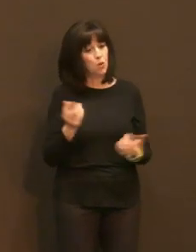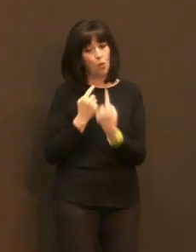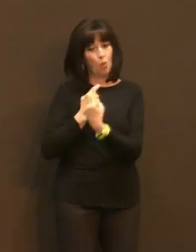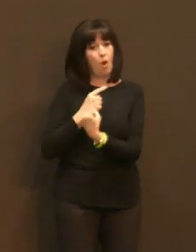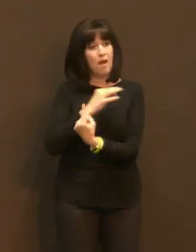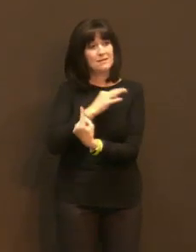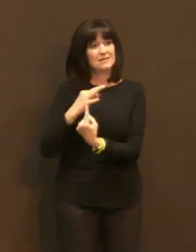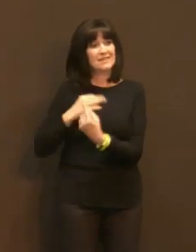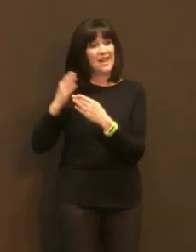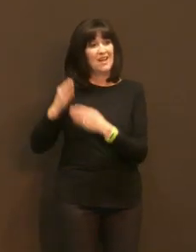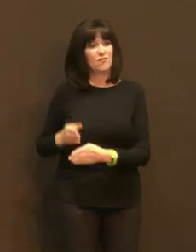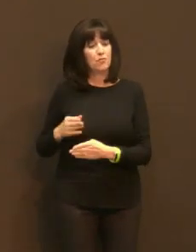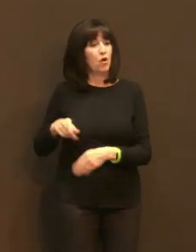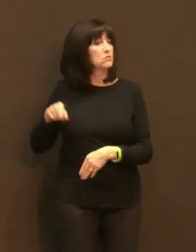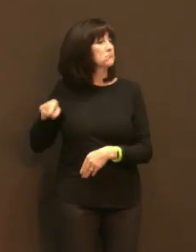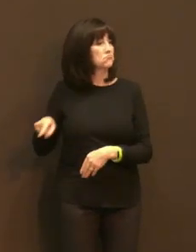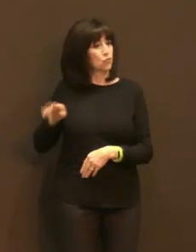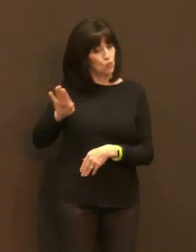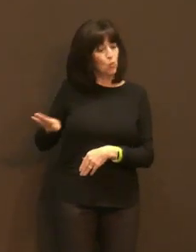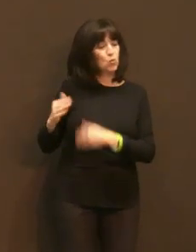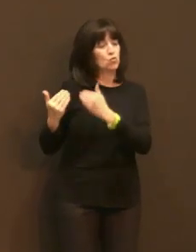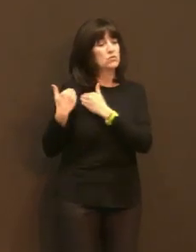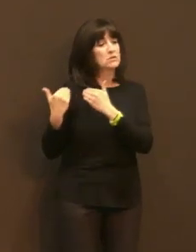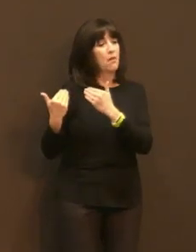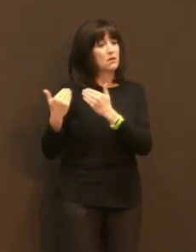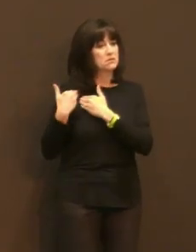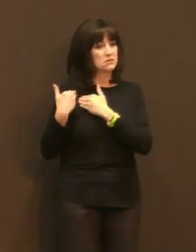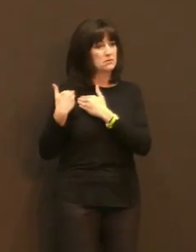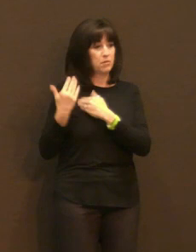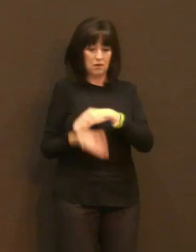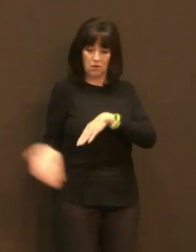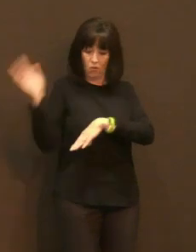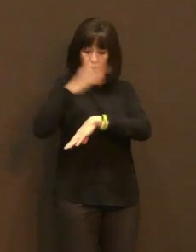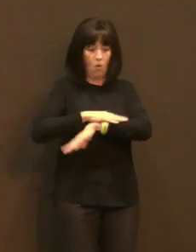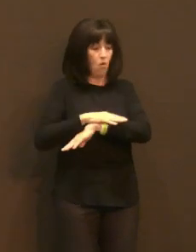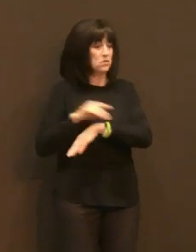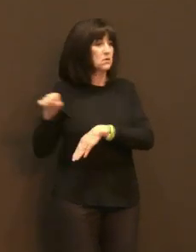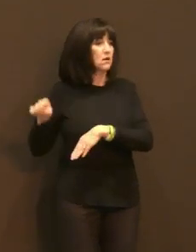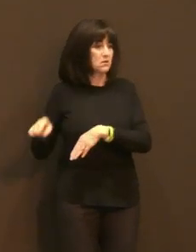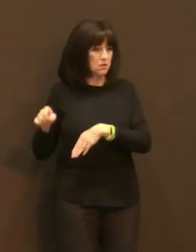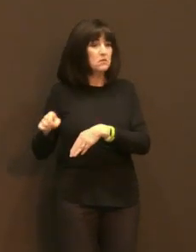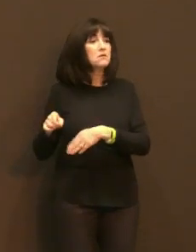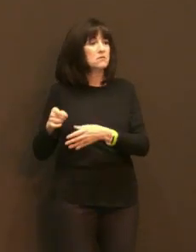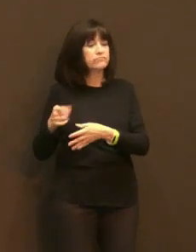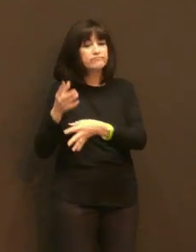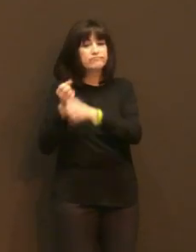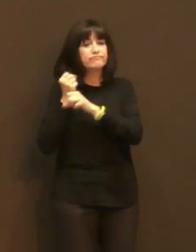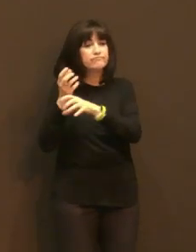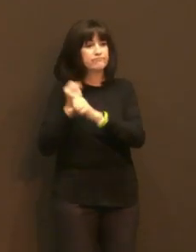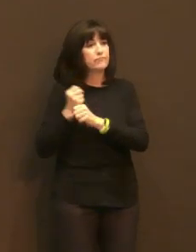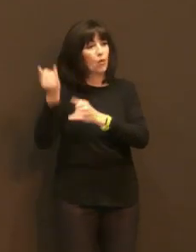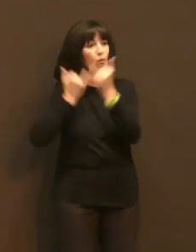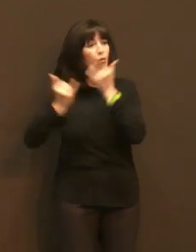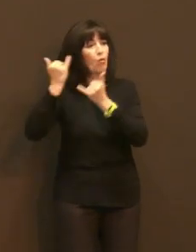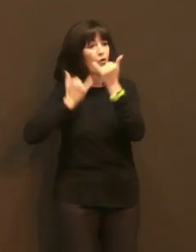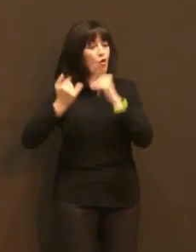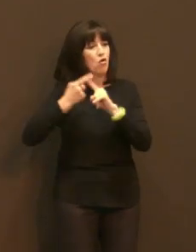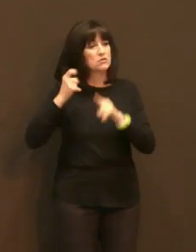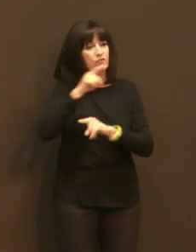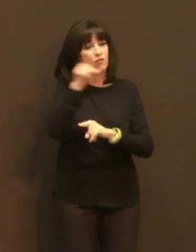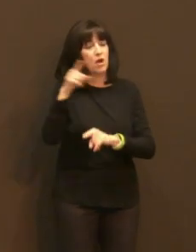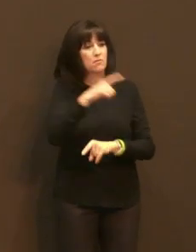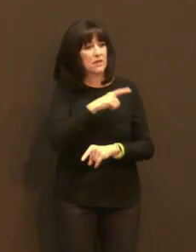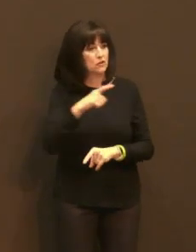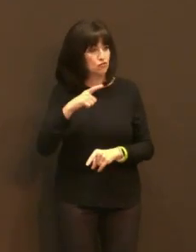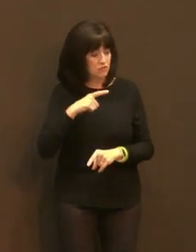to field the calls from legislators. I spent several hours this week talking about